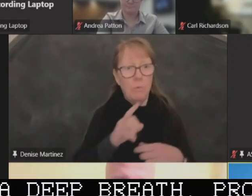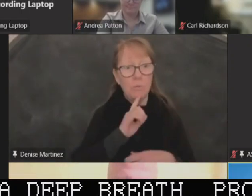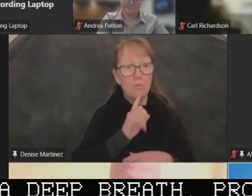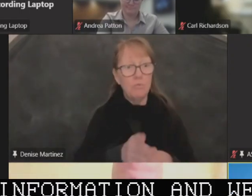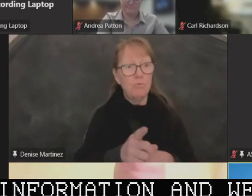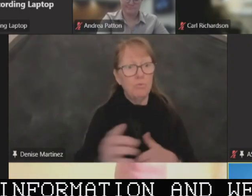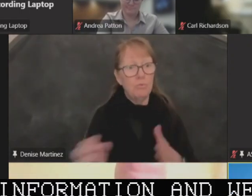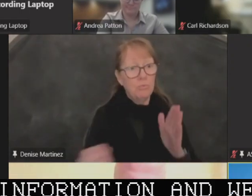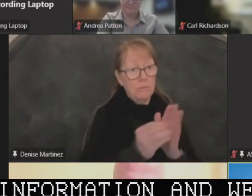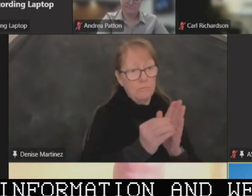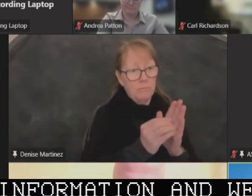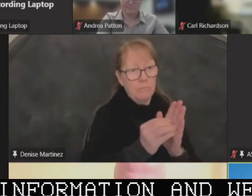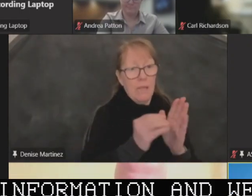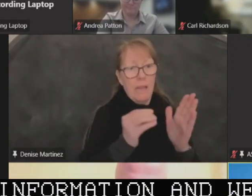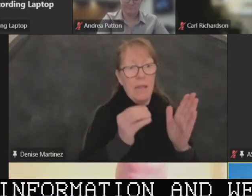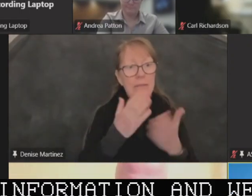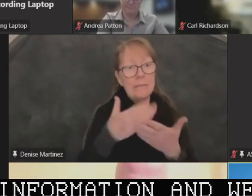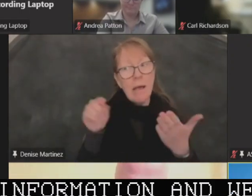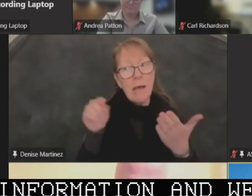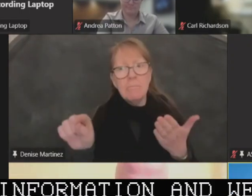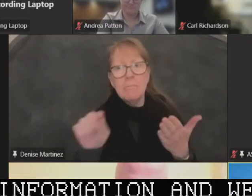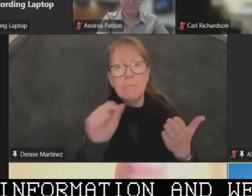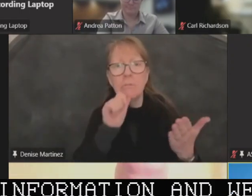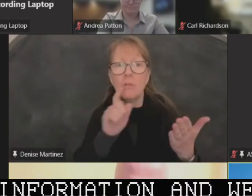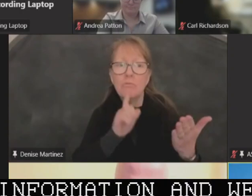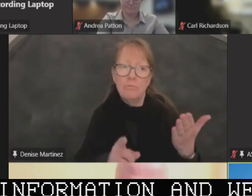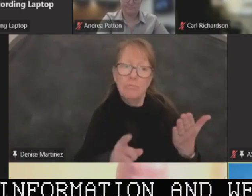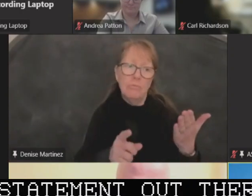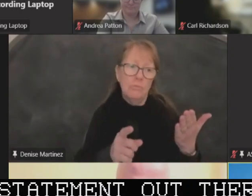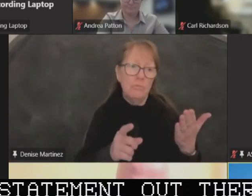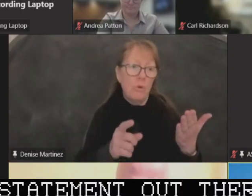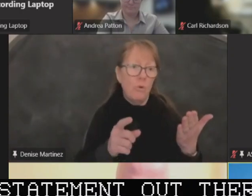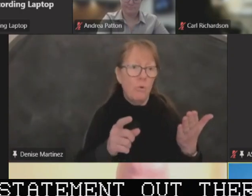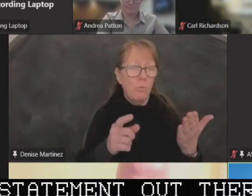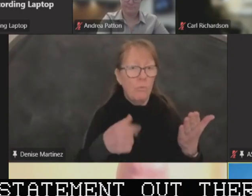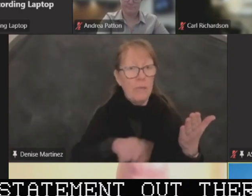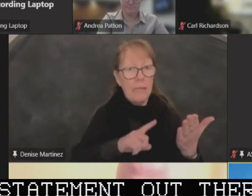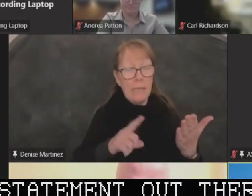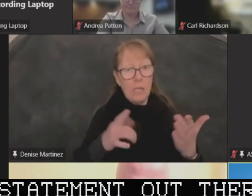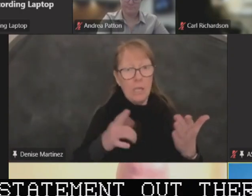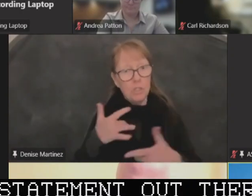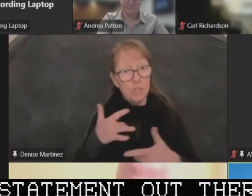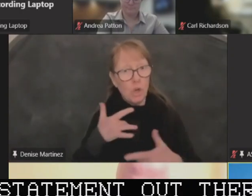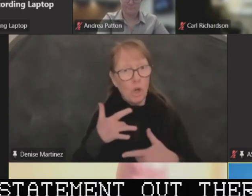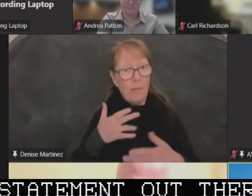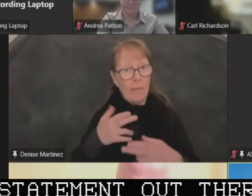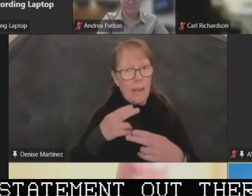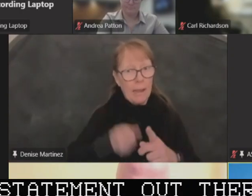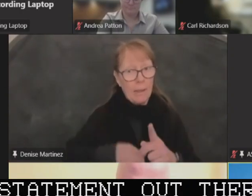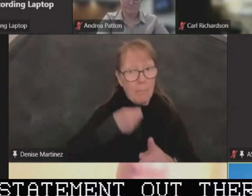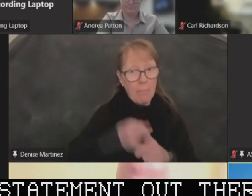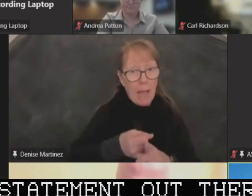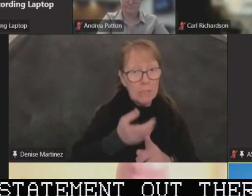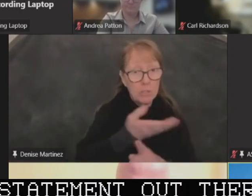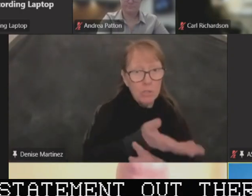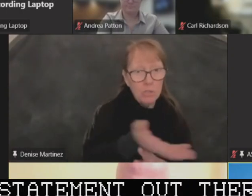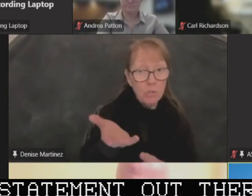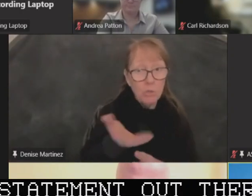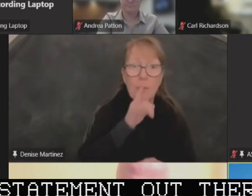things of concern that you may be able to weigh in on that will impact you. We will commit to remaining in touch with you about those sorts of